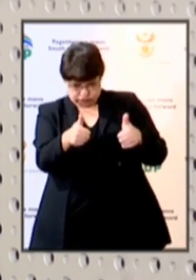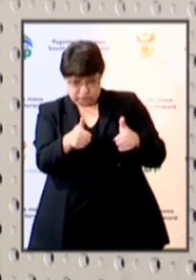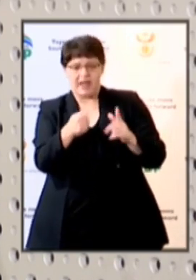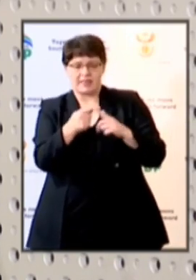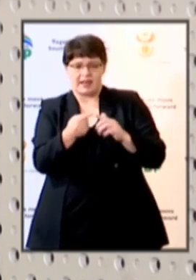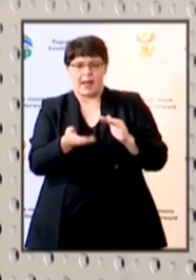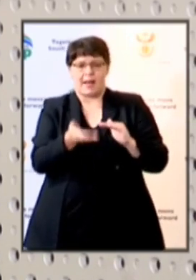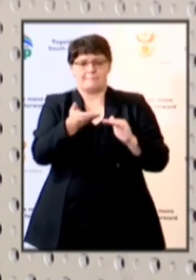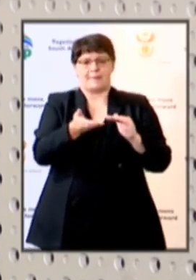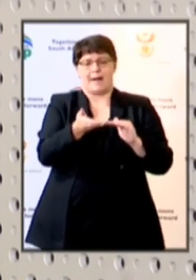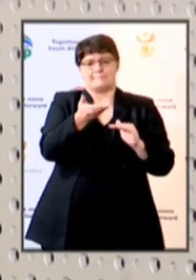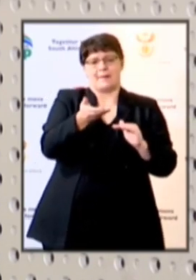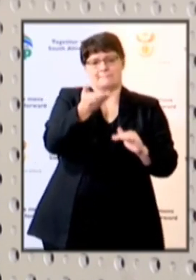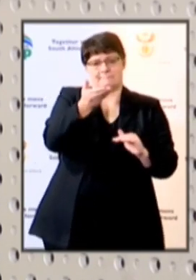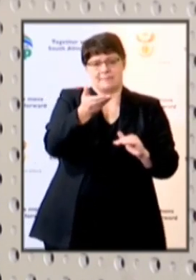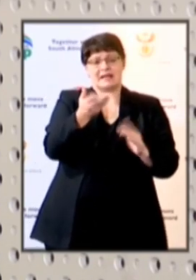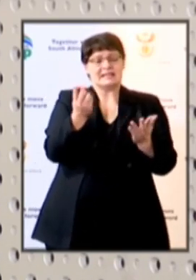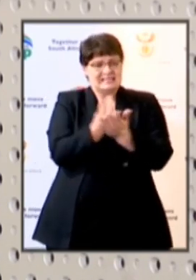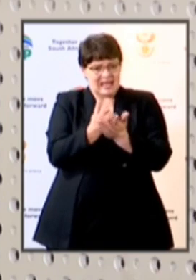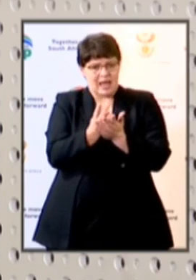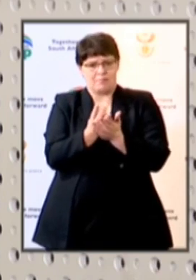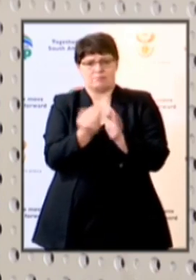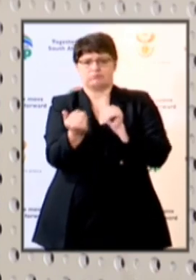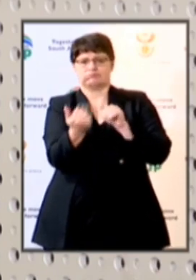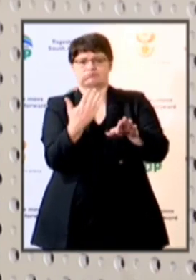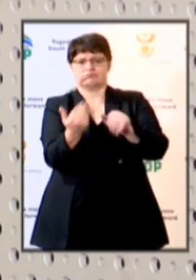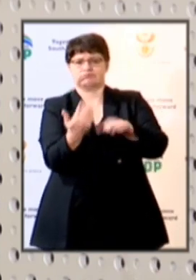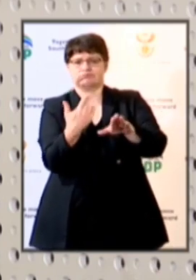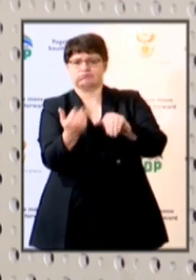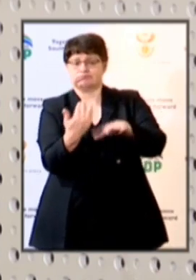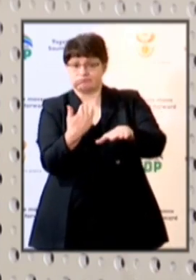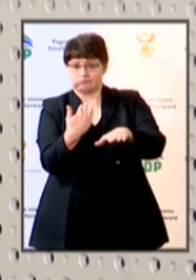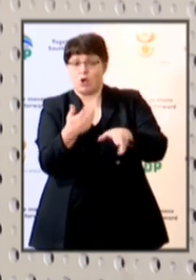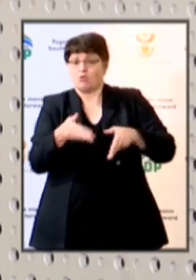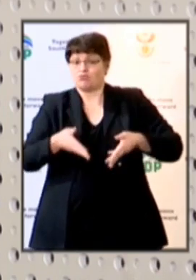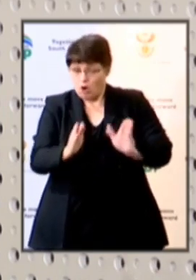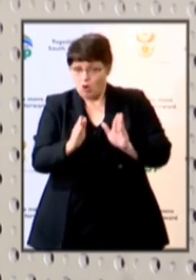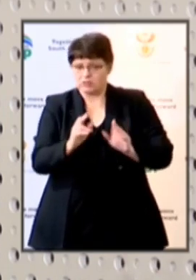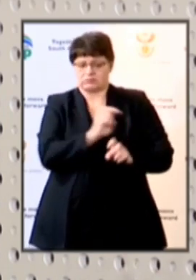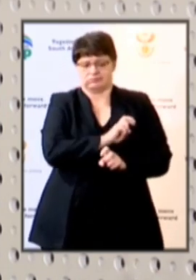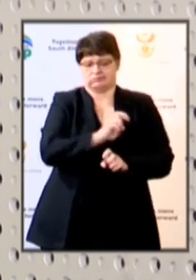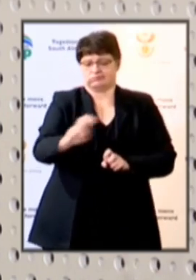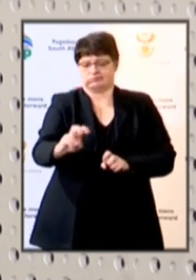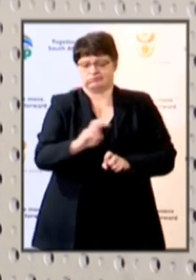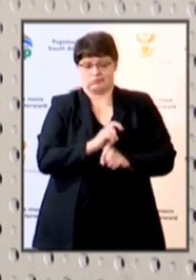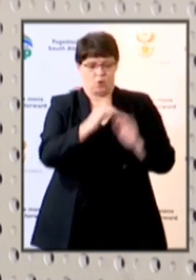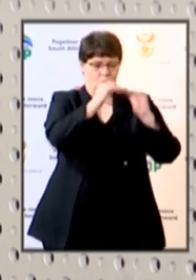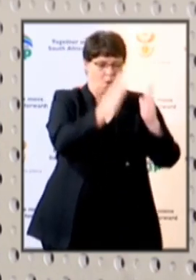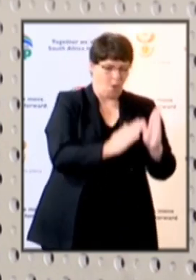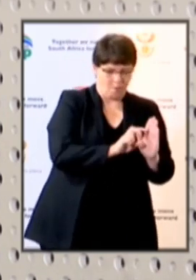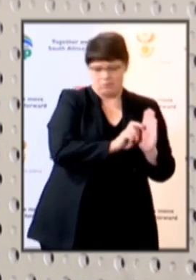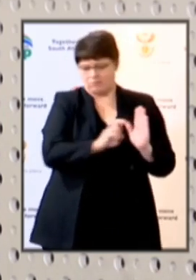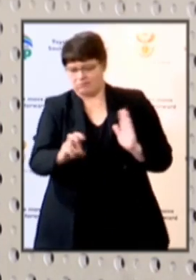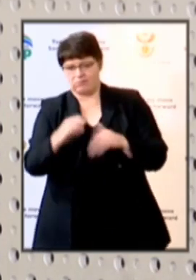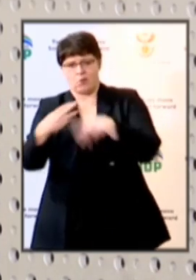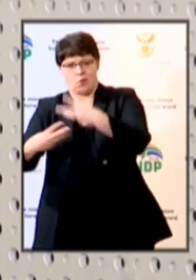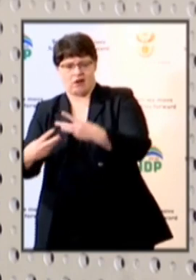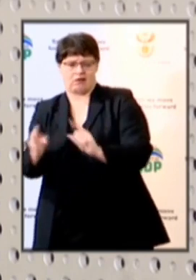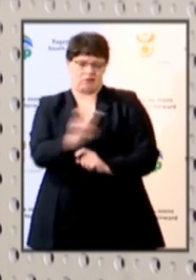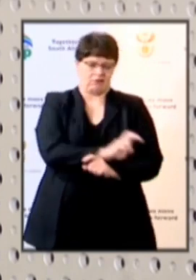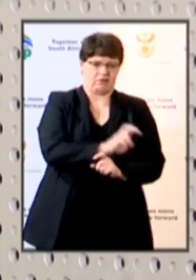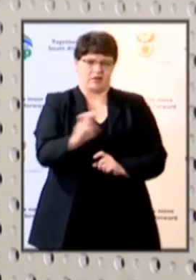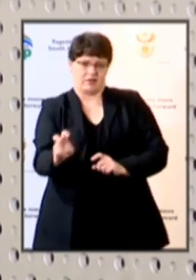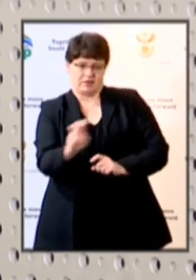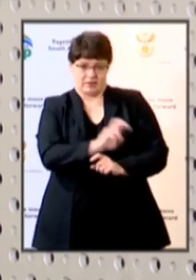the road moving to work and moving from work. As a broad baseline, 20% of